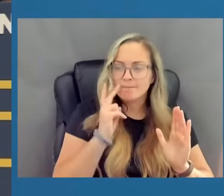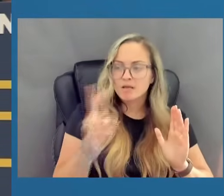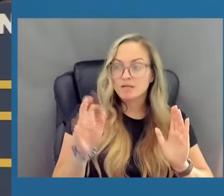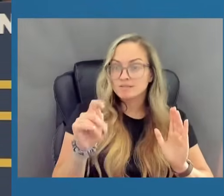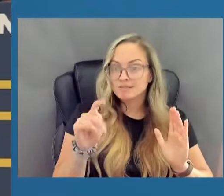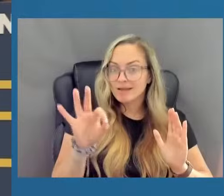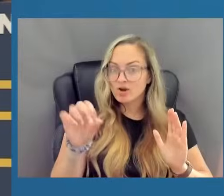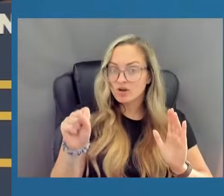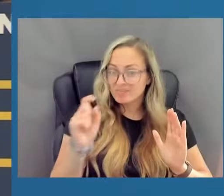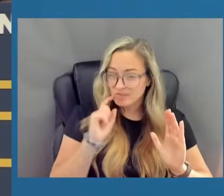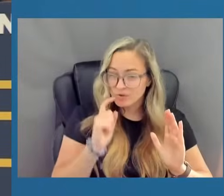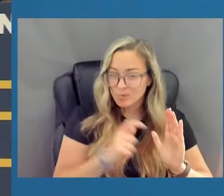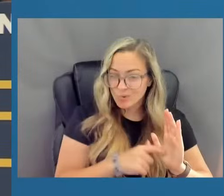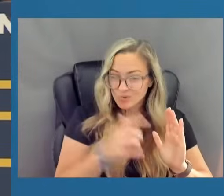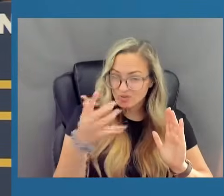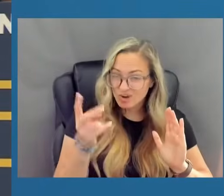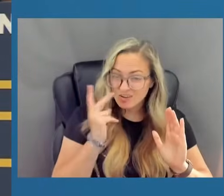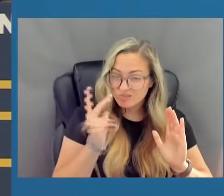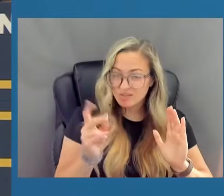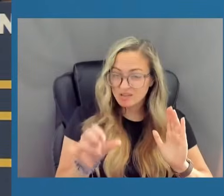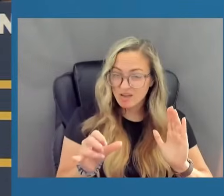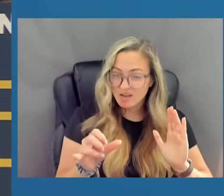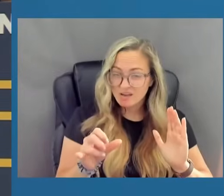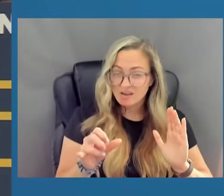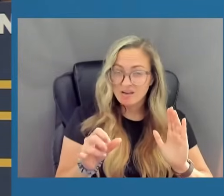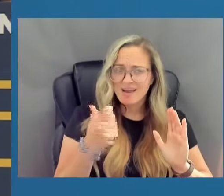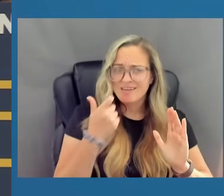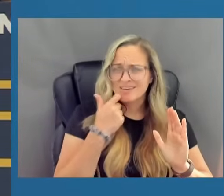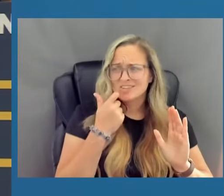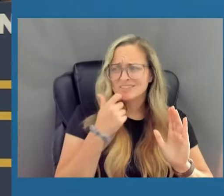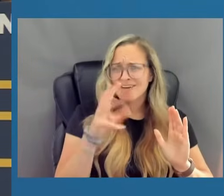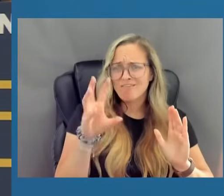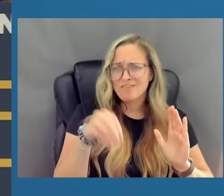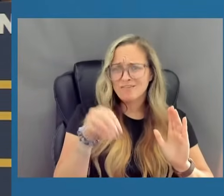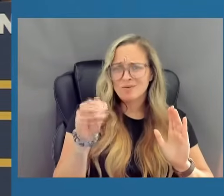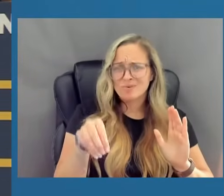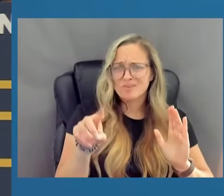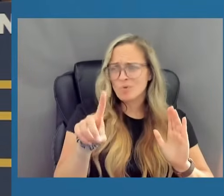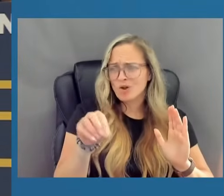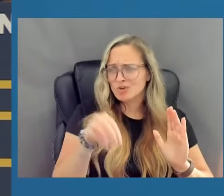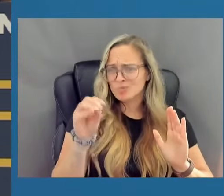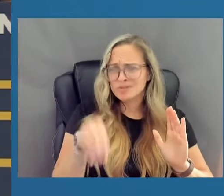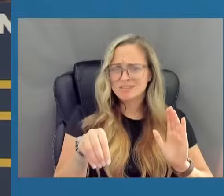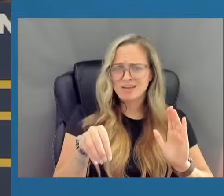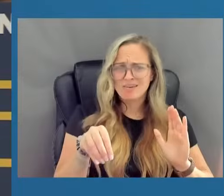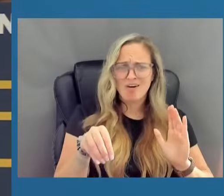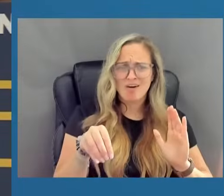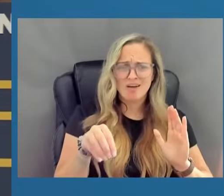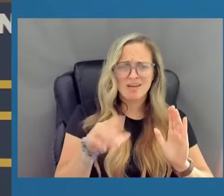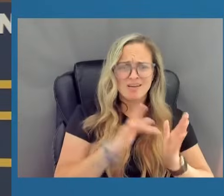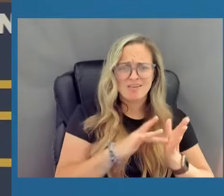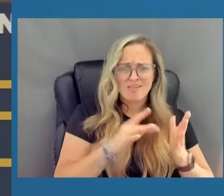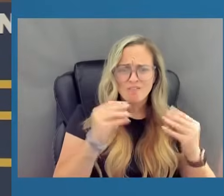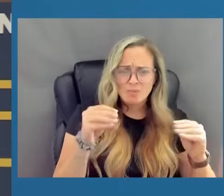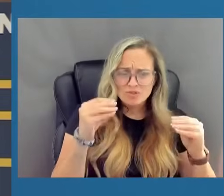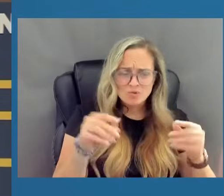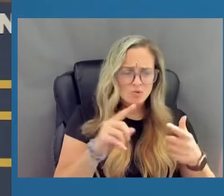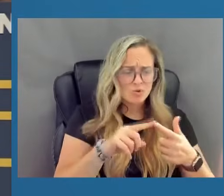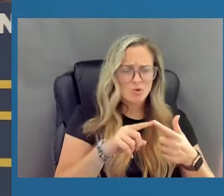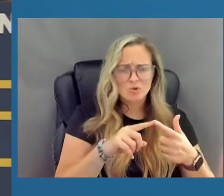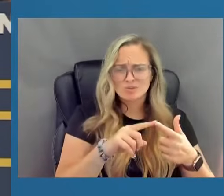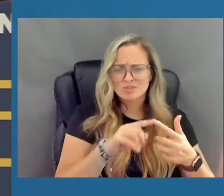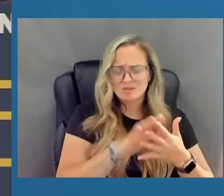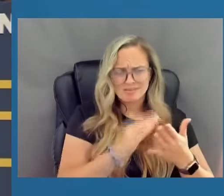Have you noticed this already? And they just said they're going to put 50%, 100% tariffs on pharmaceuticals. And I mean, the list yesterday